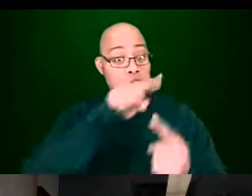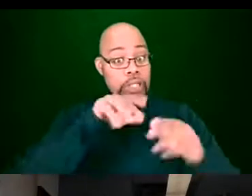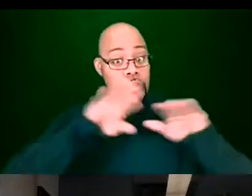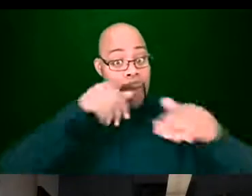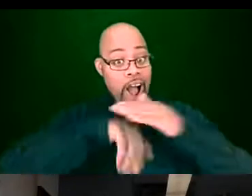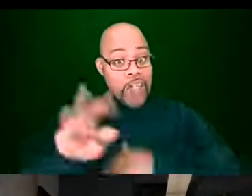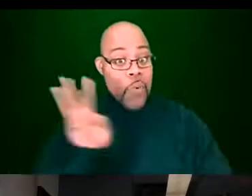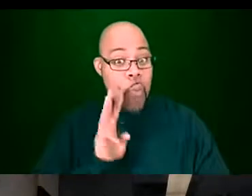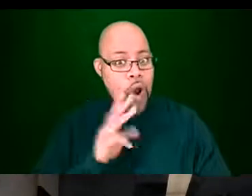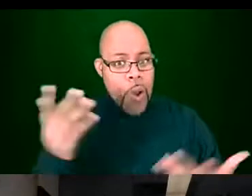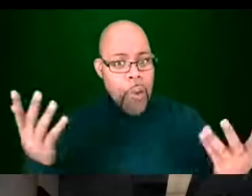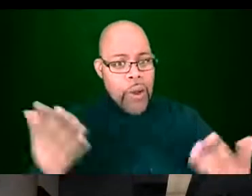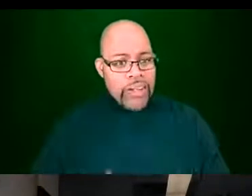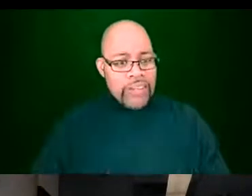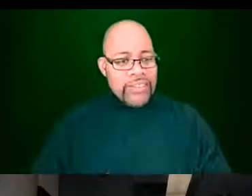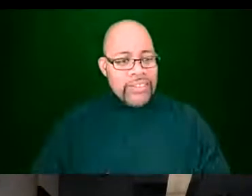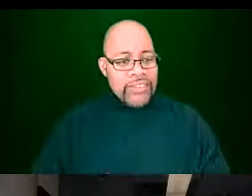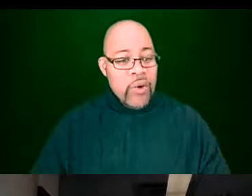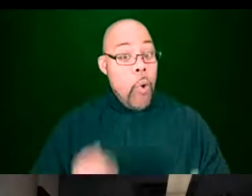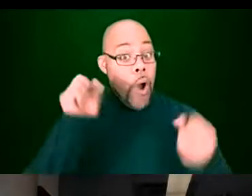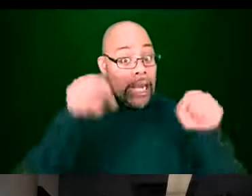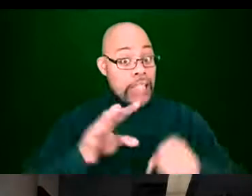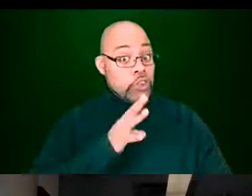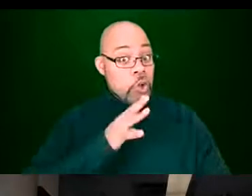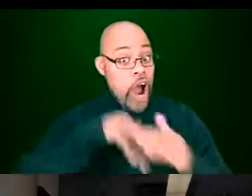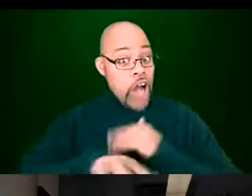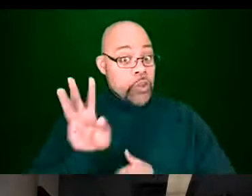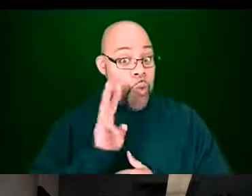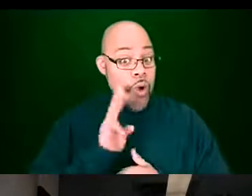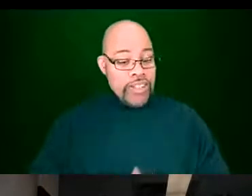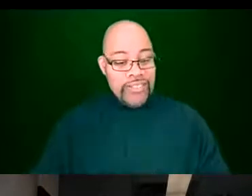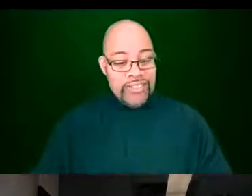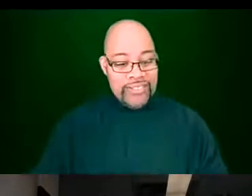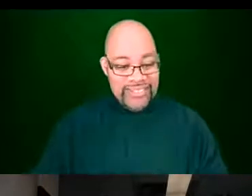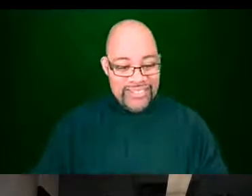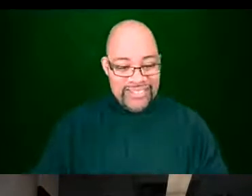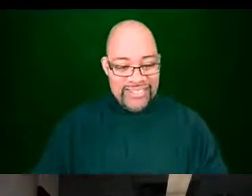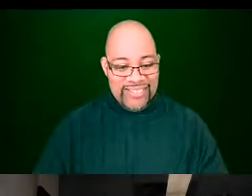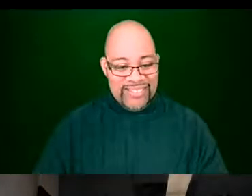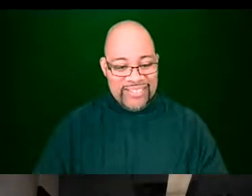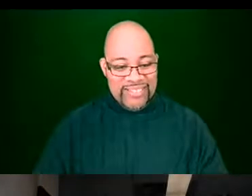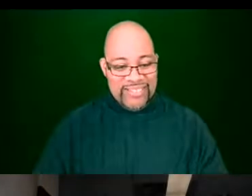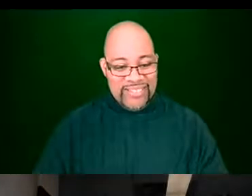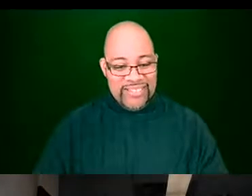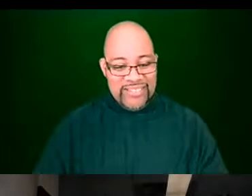swimming underwater? Or can they talk under the water?